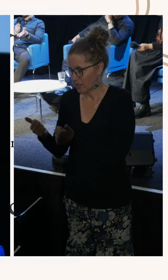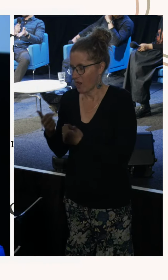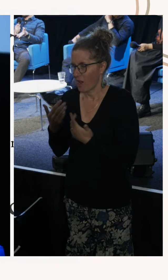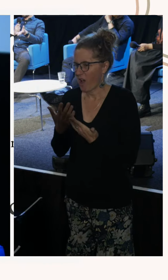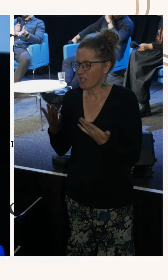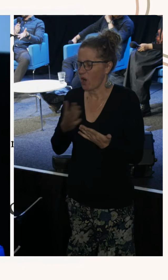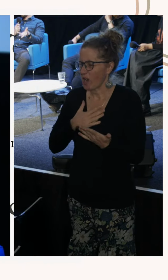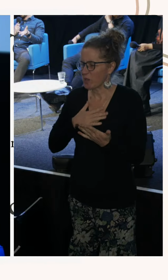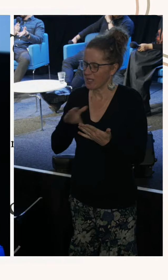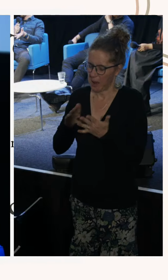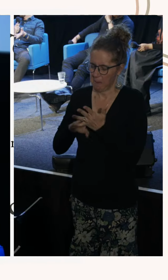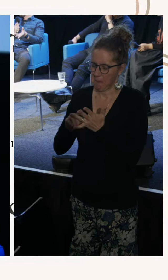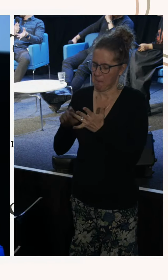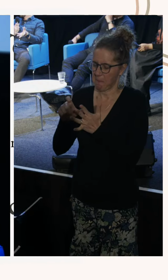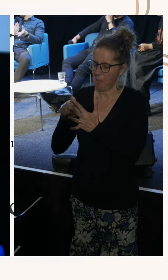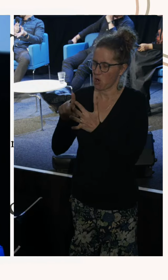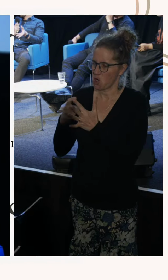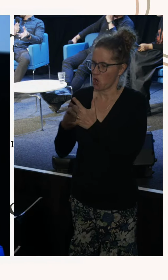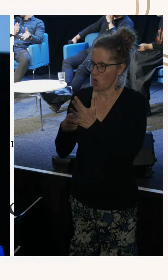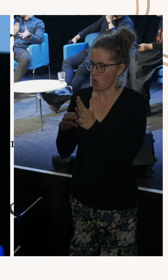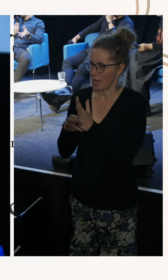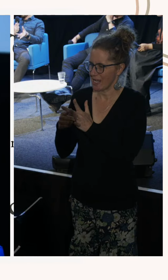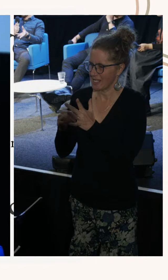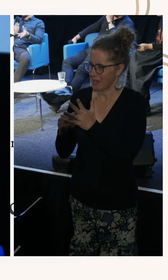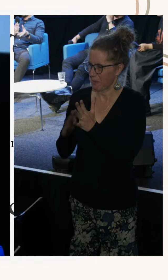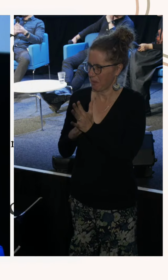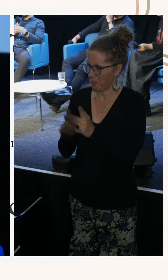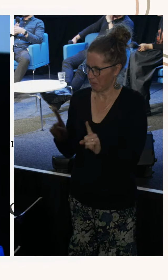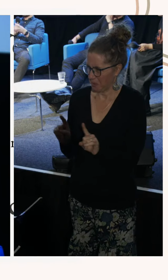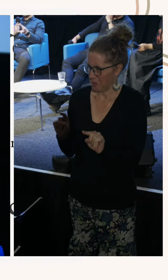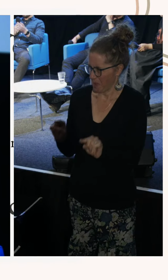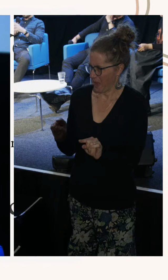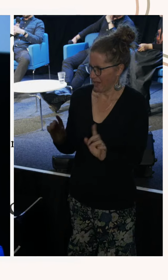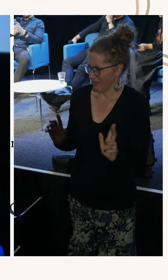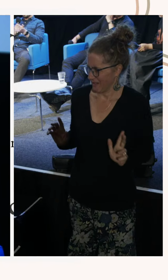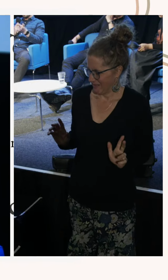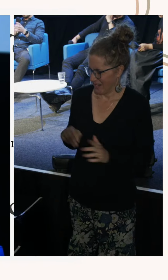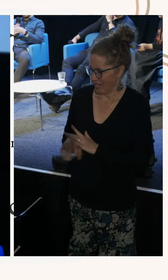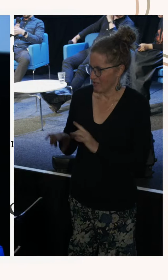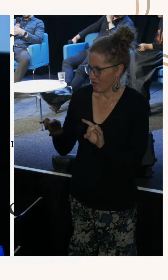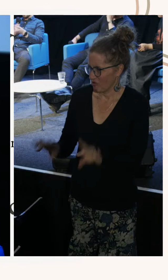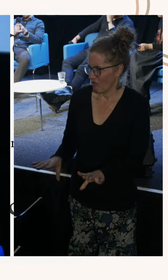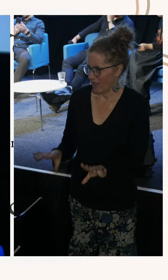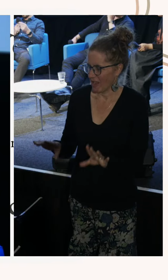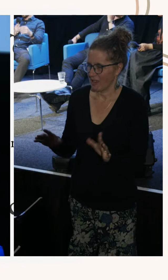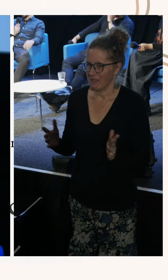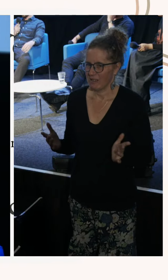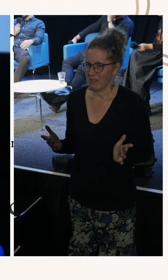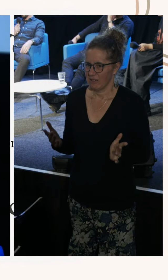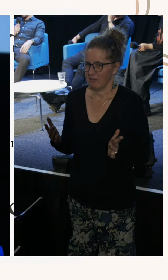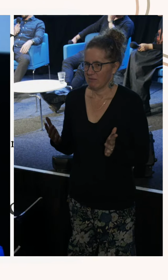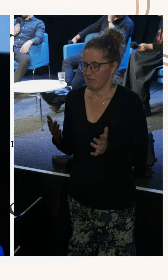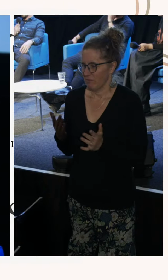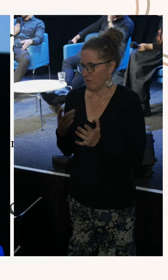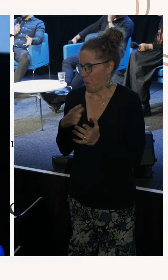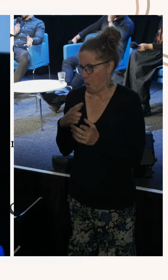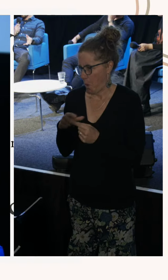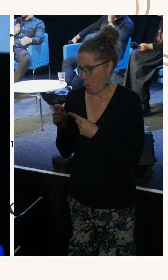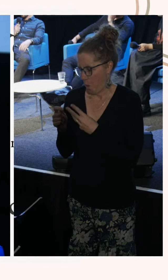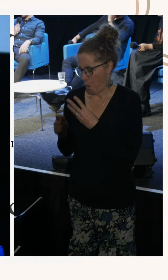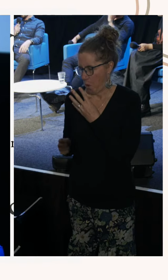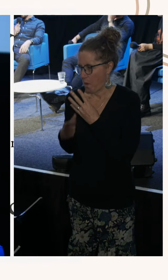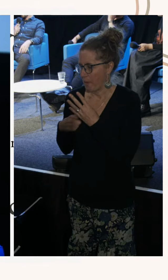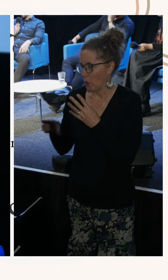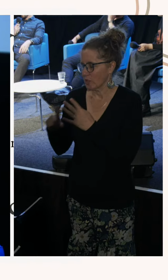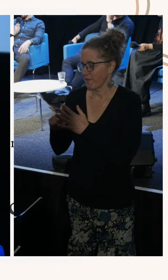saying modernism, because what is modernism? And modernism in Australia, you know, for various reasons, because of